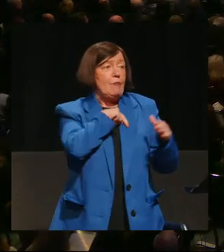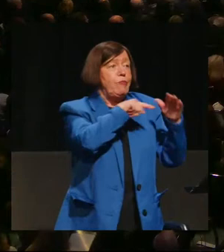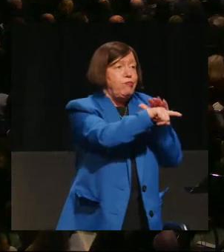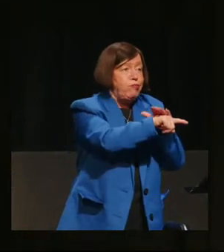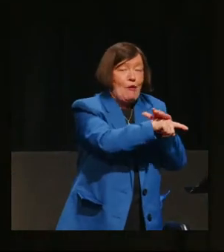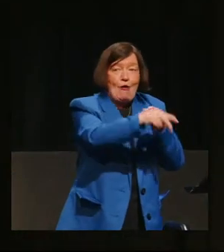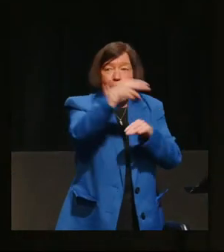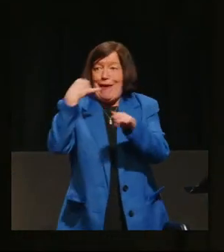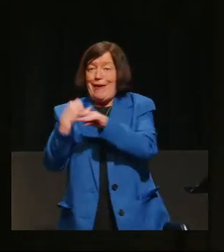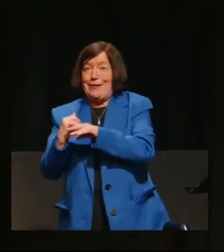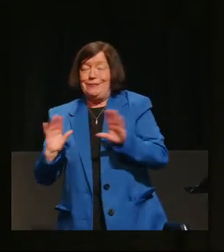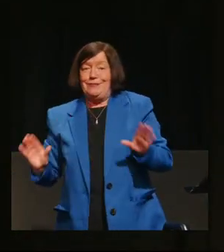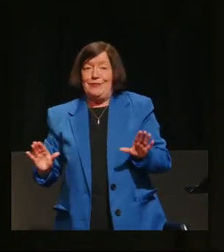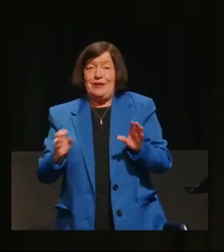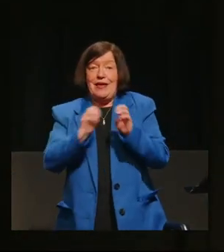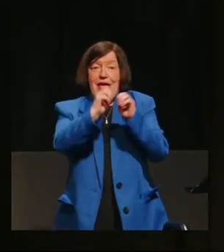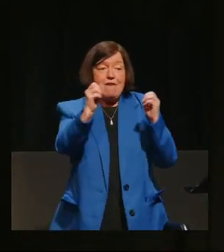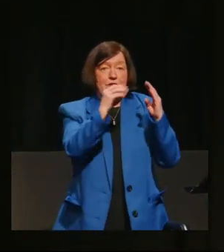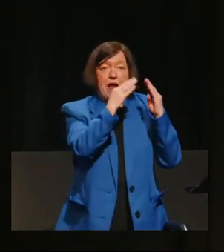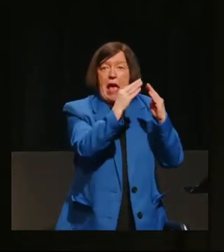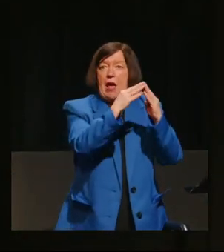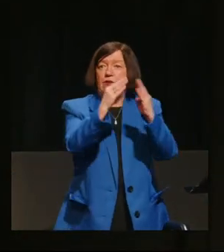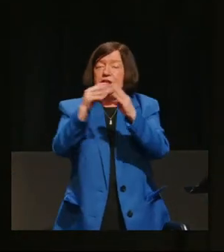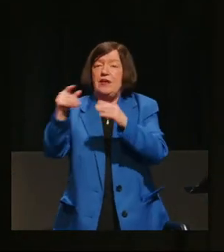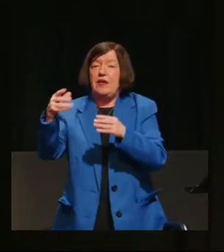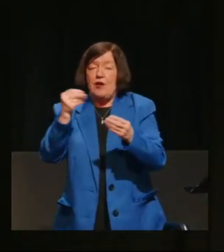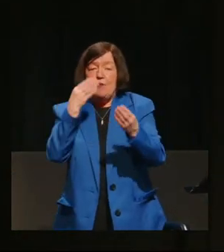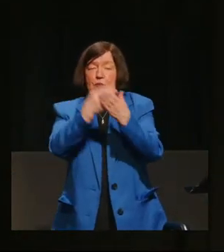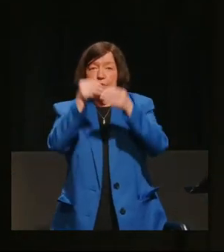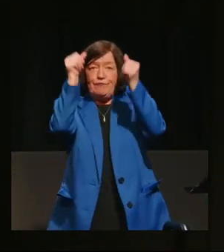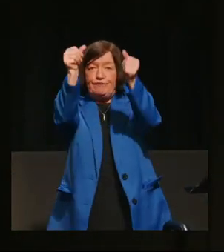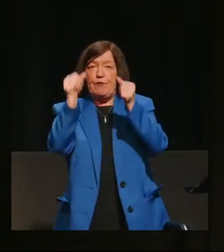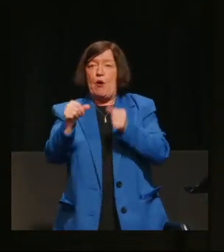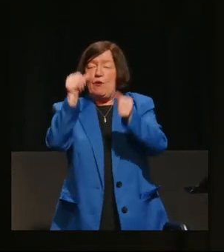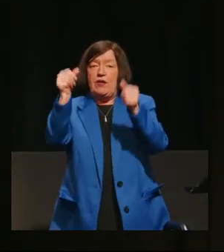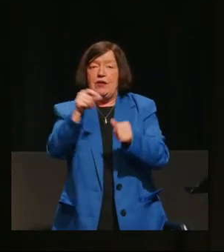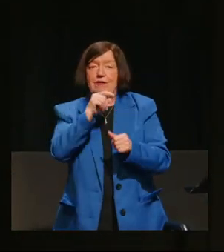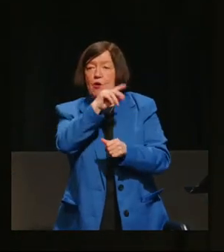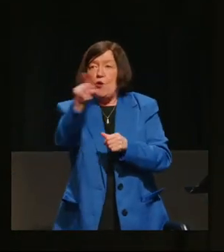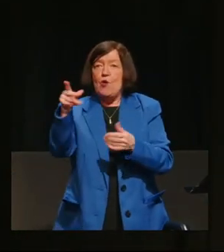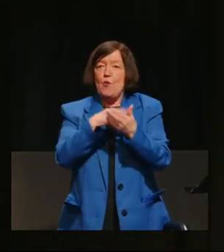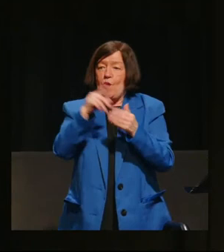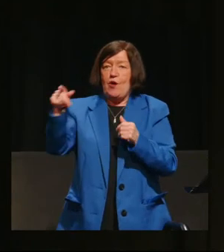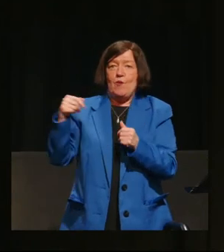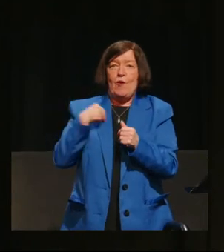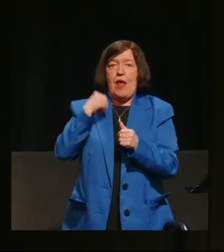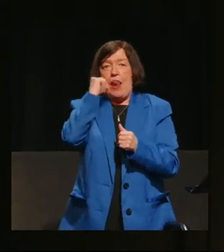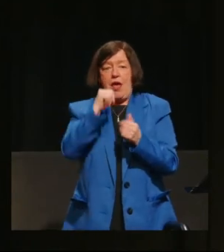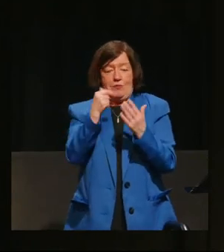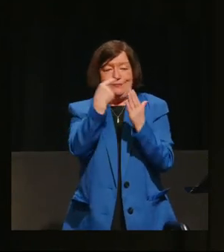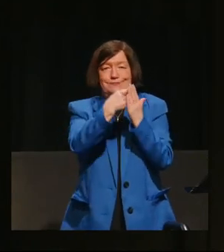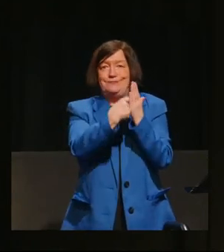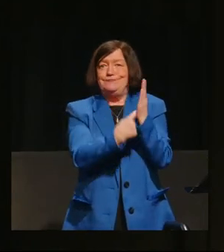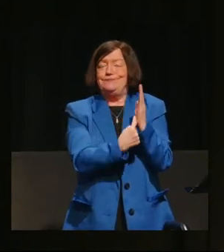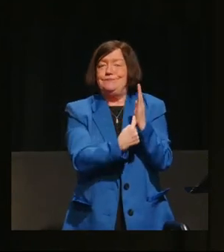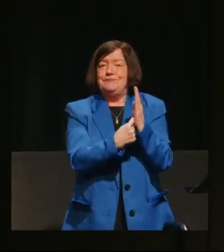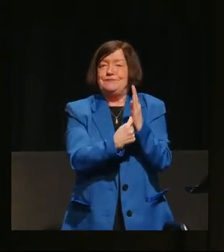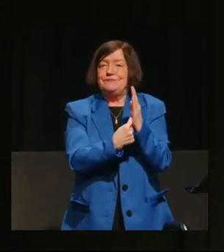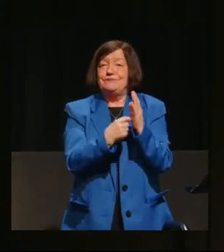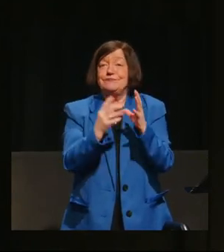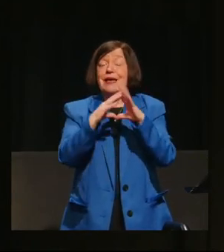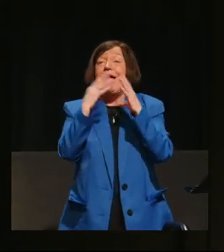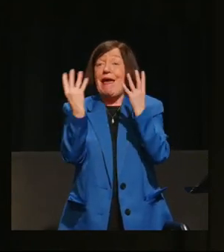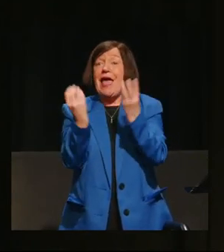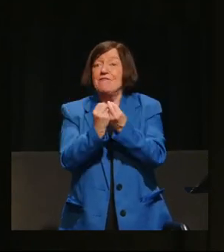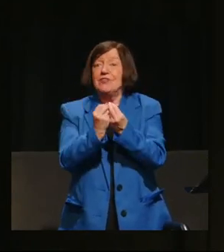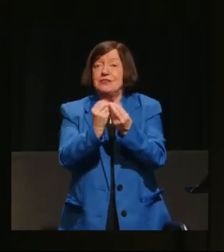come in. And on every house, they've posted a notice which tells us exactly what we are allowed to do. Actually, everything